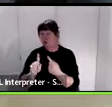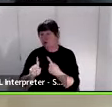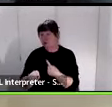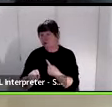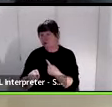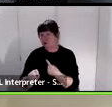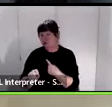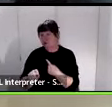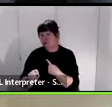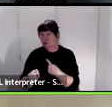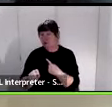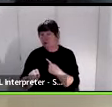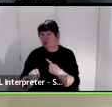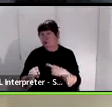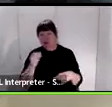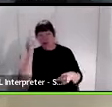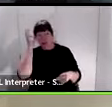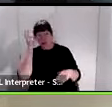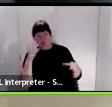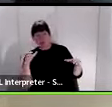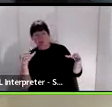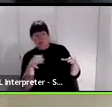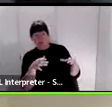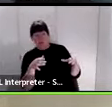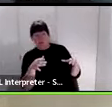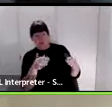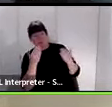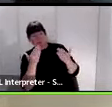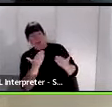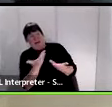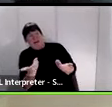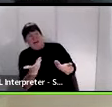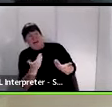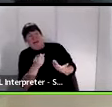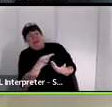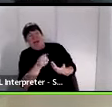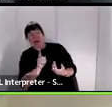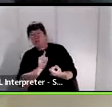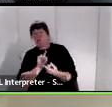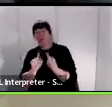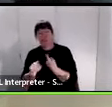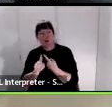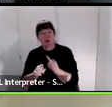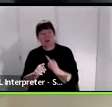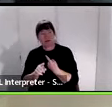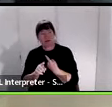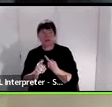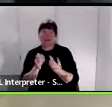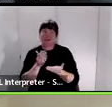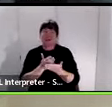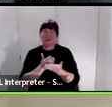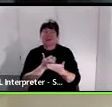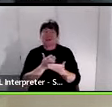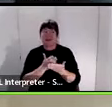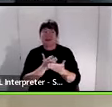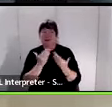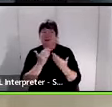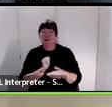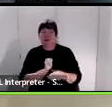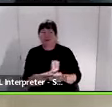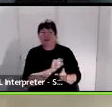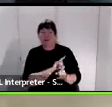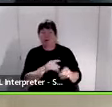actually reflective of the culture inside them. There are a lot of people who go out in storms and fix things. They're